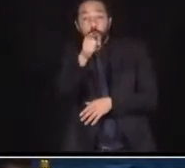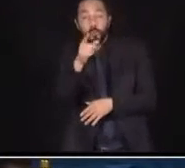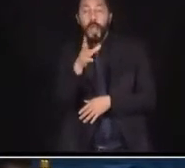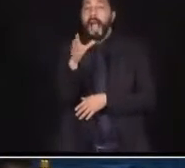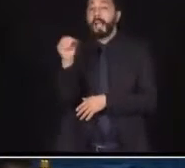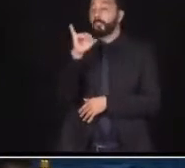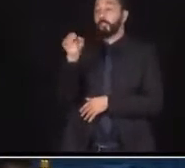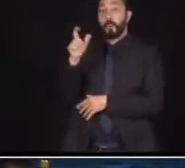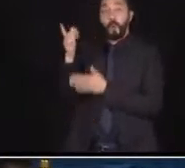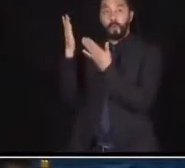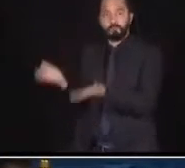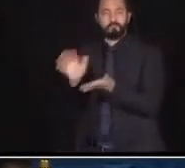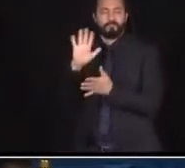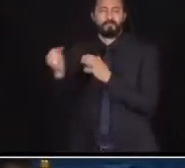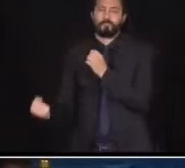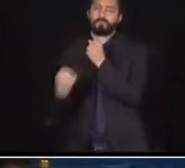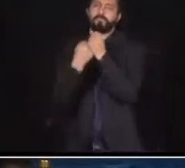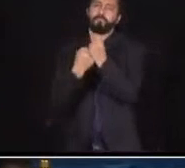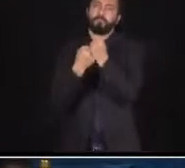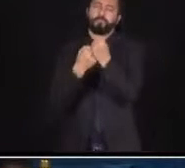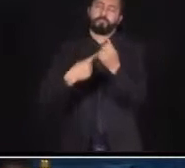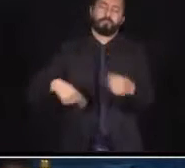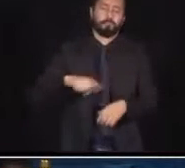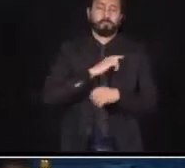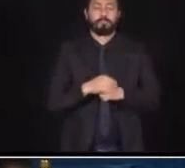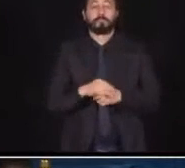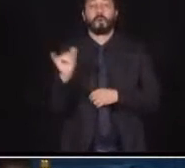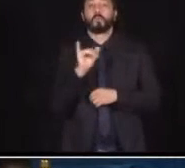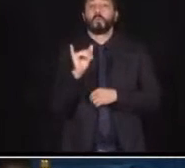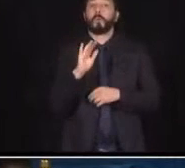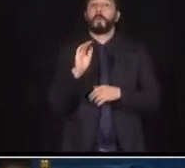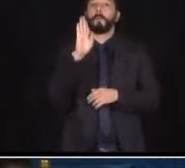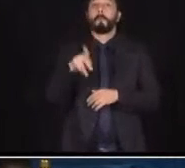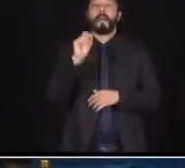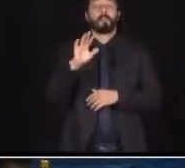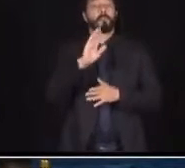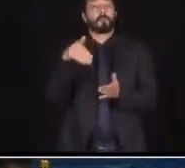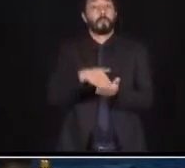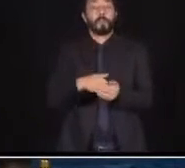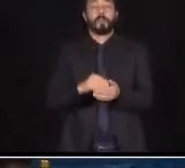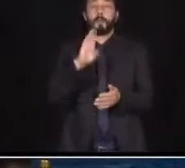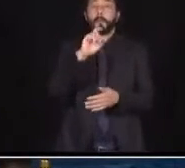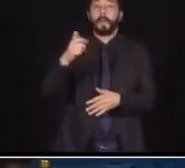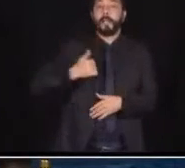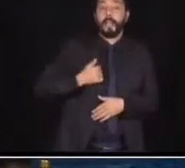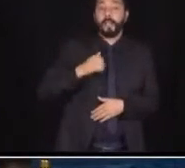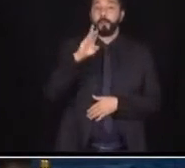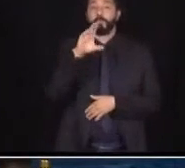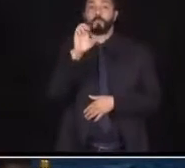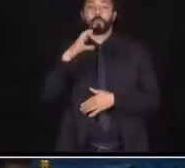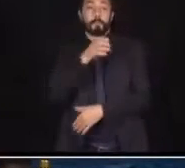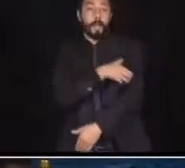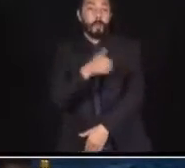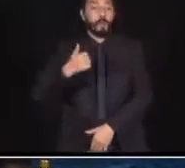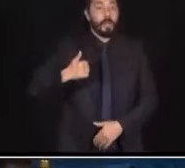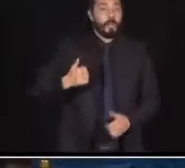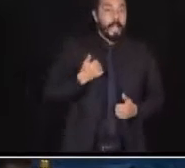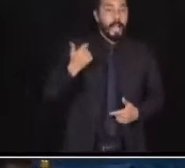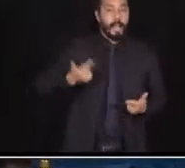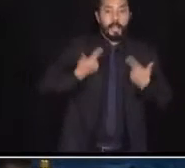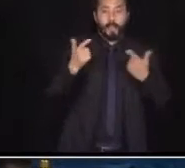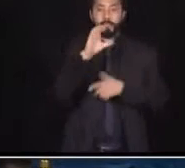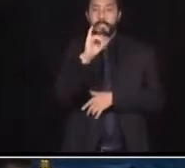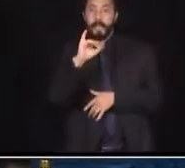support. I also want to recognize the Bank of Montreal, Bell Canada, Bruce Power, Canada Life,